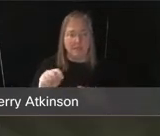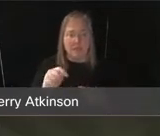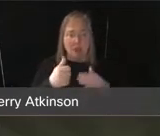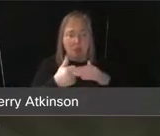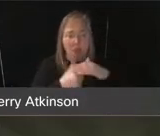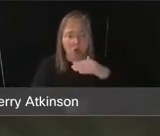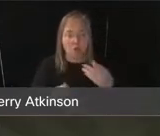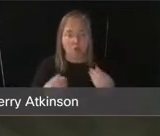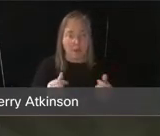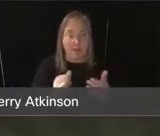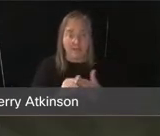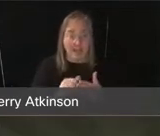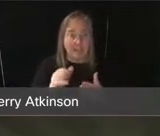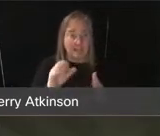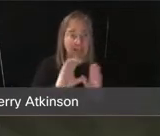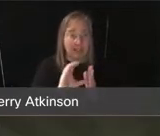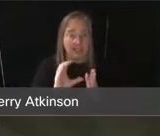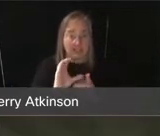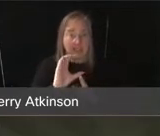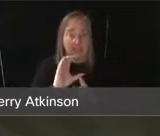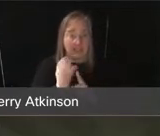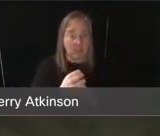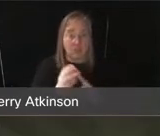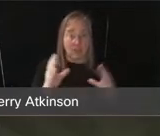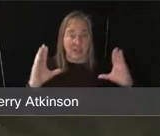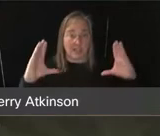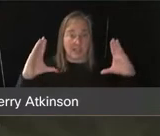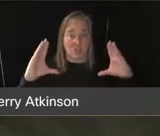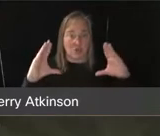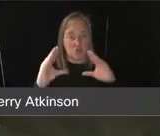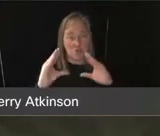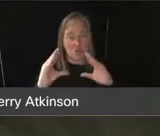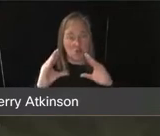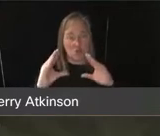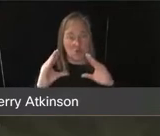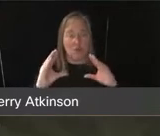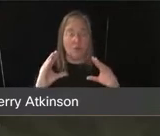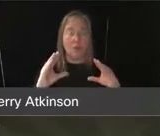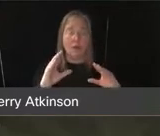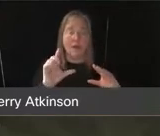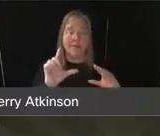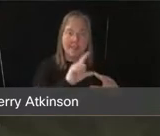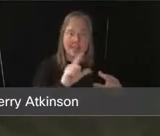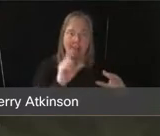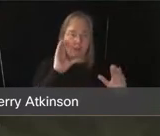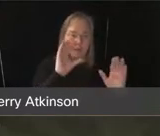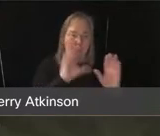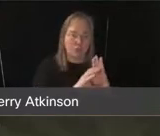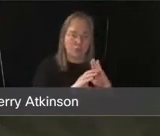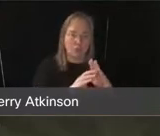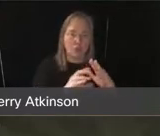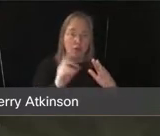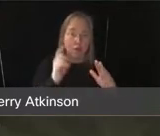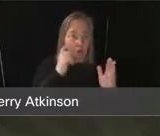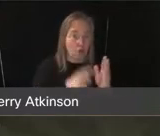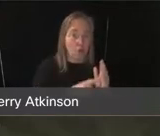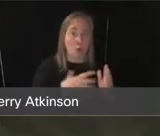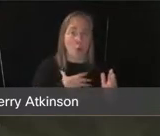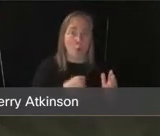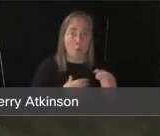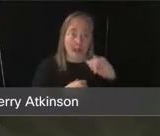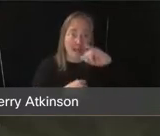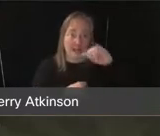pipe. Pipe is failing, as you can see on the left side of the picture. There are some white lines. It looks like the pipe